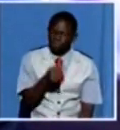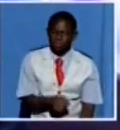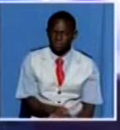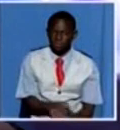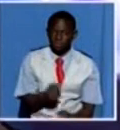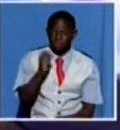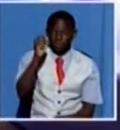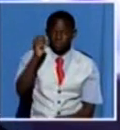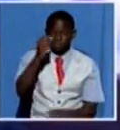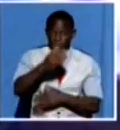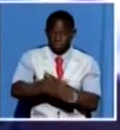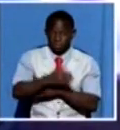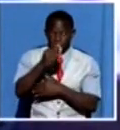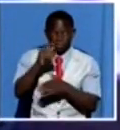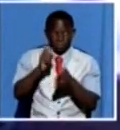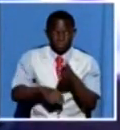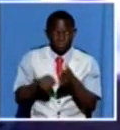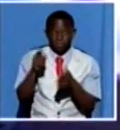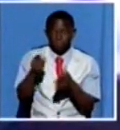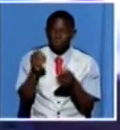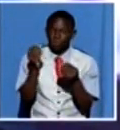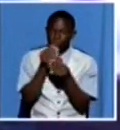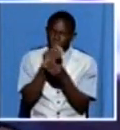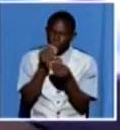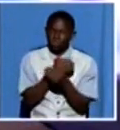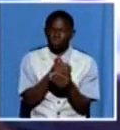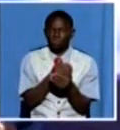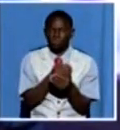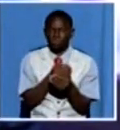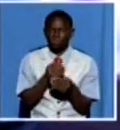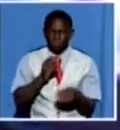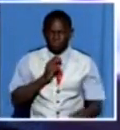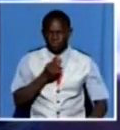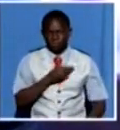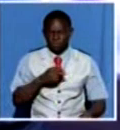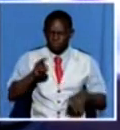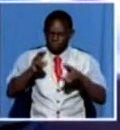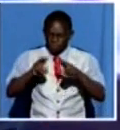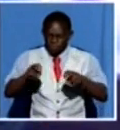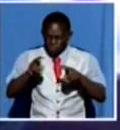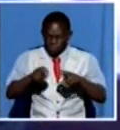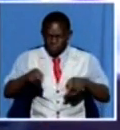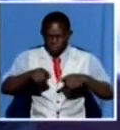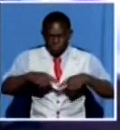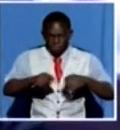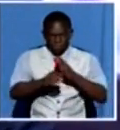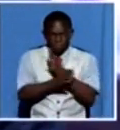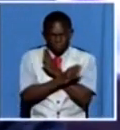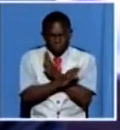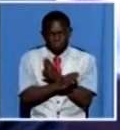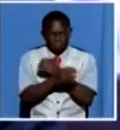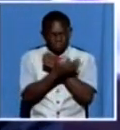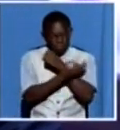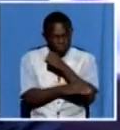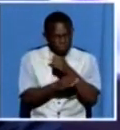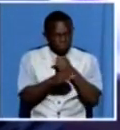Sata. We did a survey. We checked local, regionally, and internationally. A toll plaza